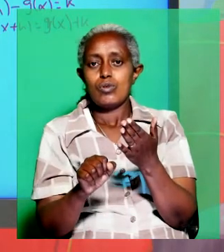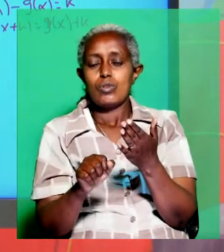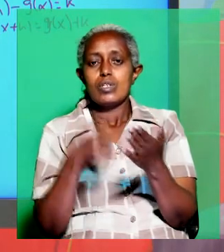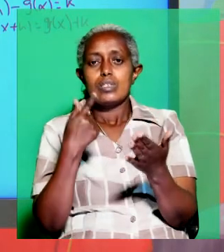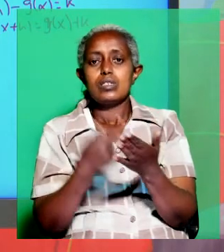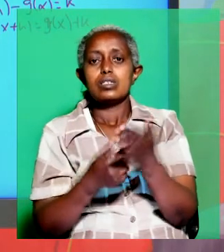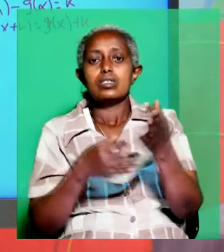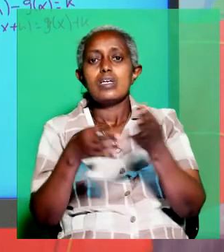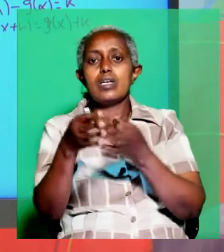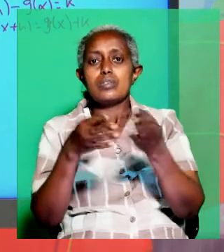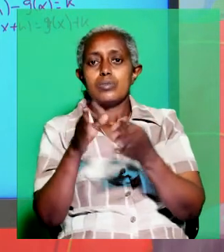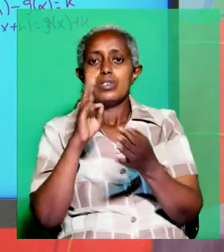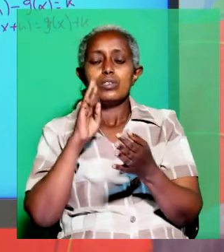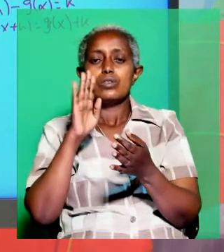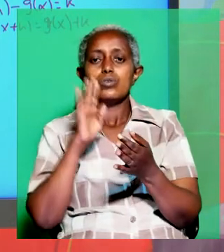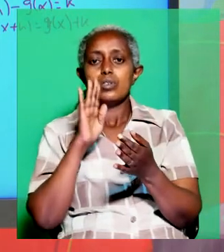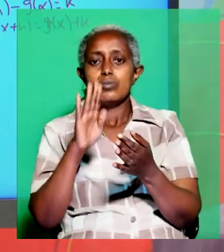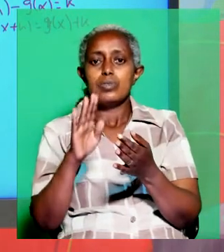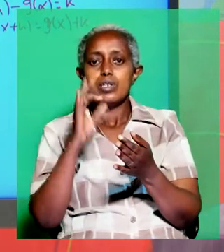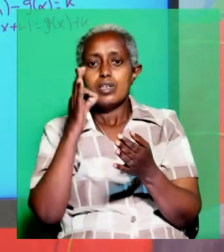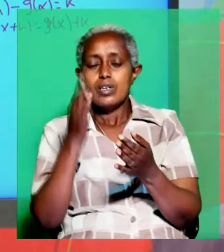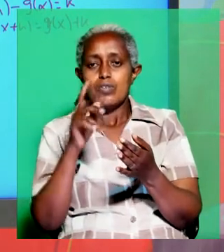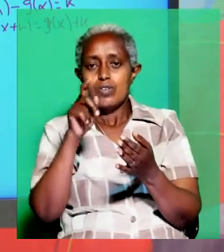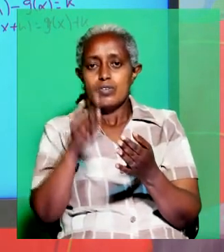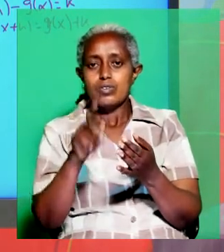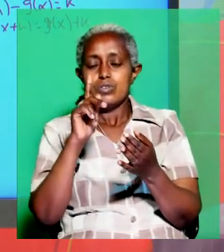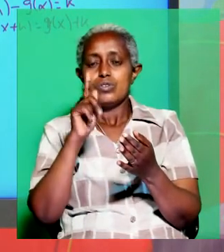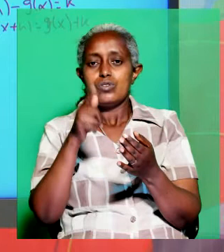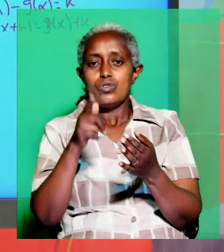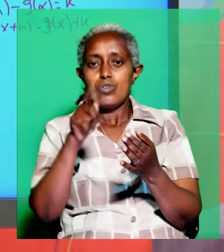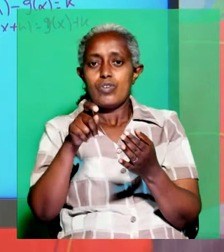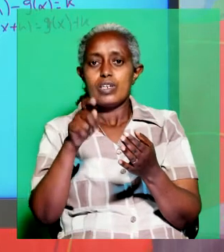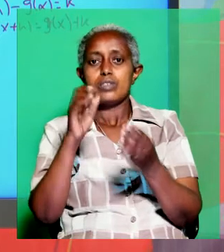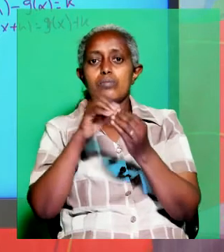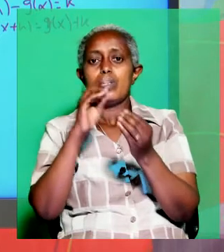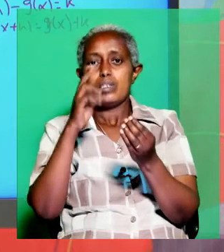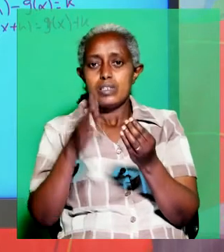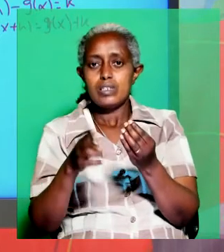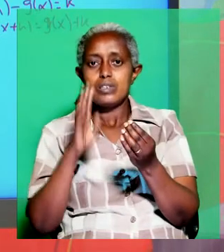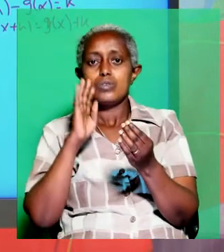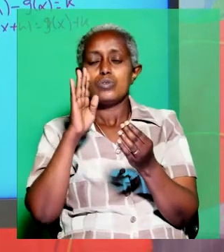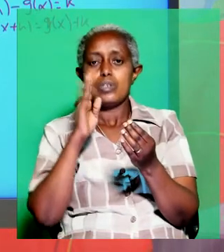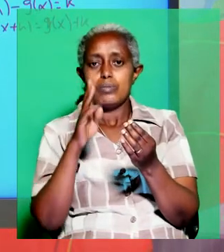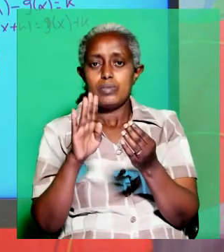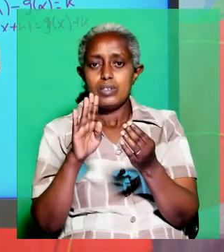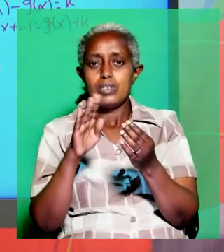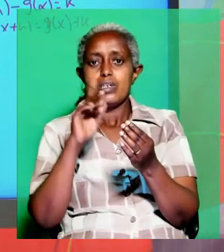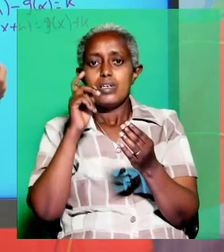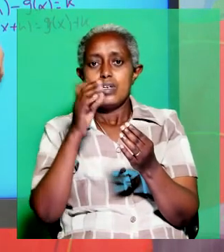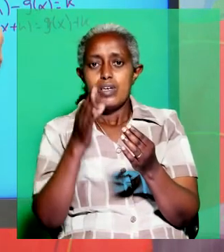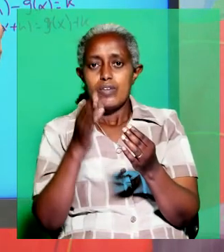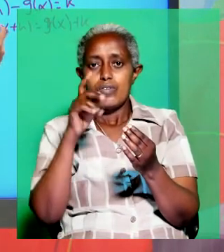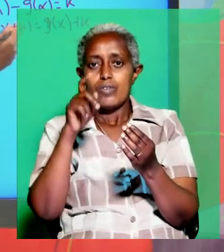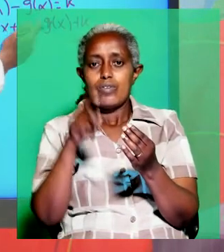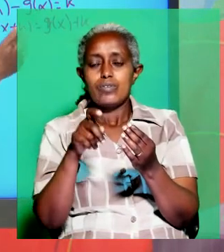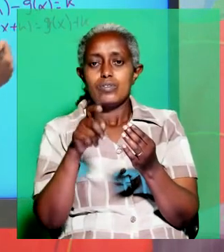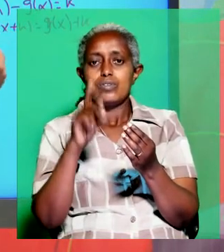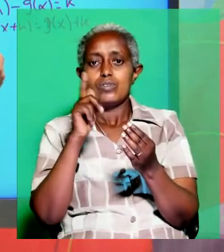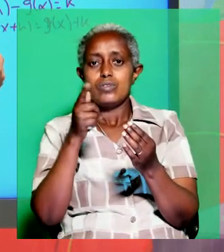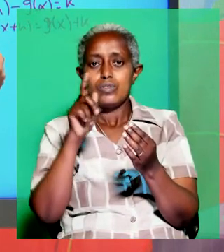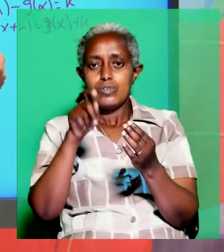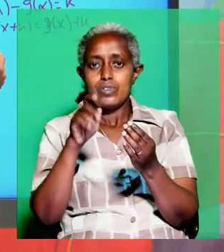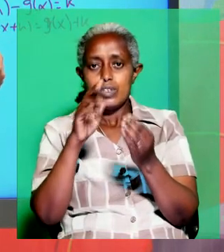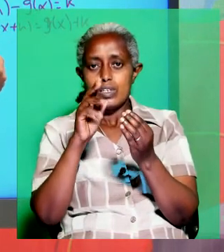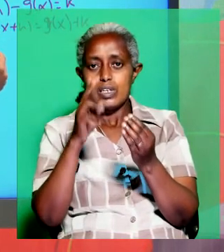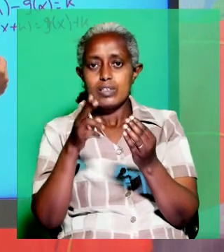this expression will be this f of g of x plus h will be it is f of g of x plus h